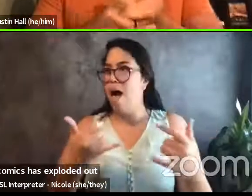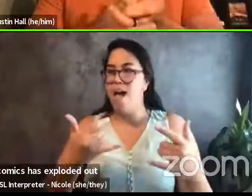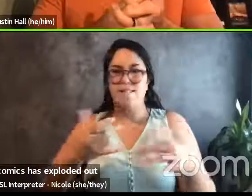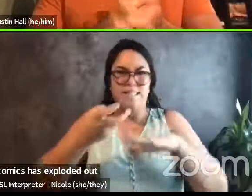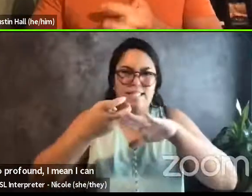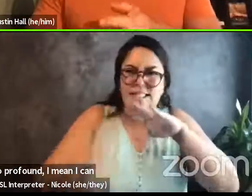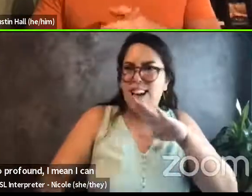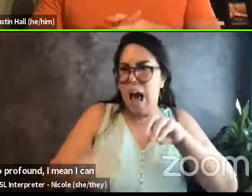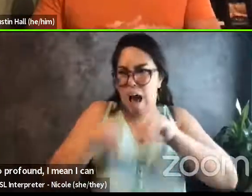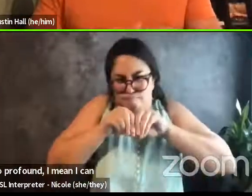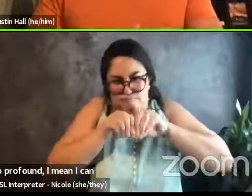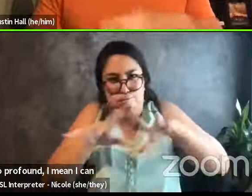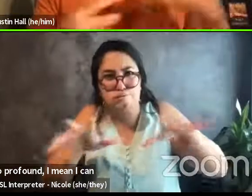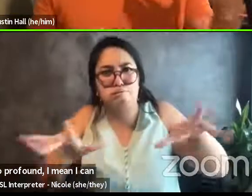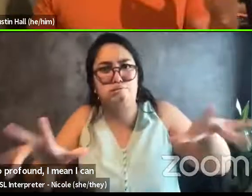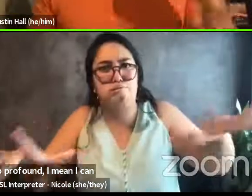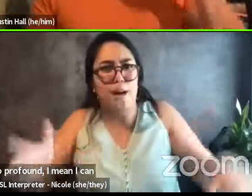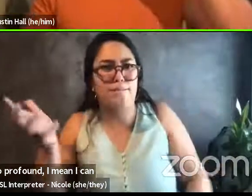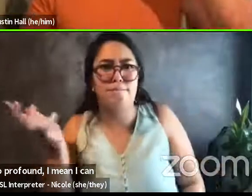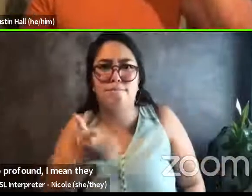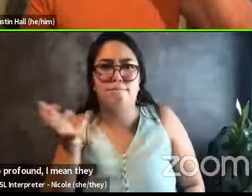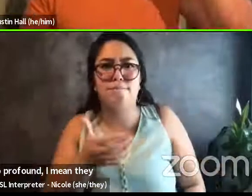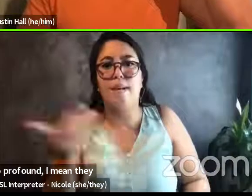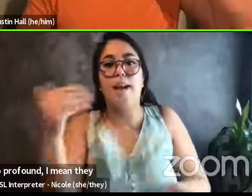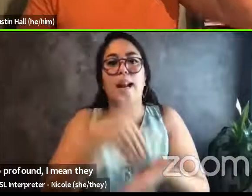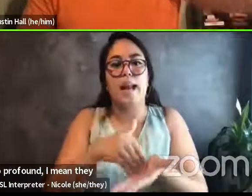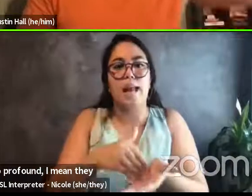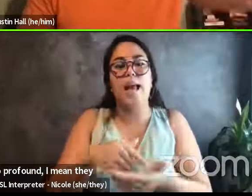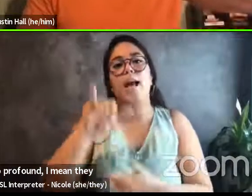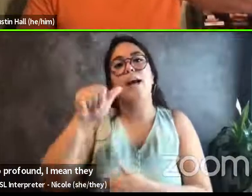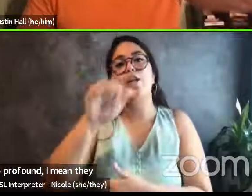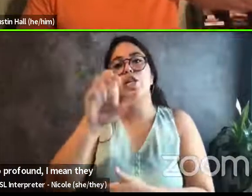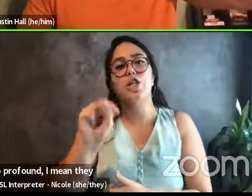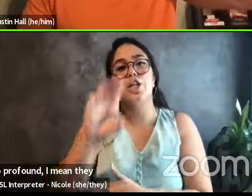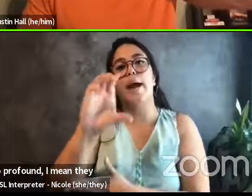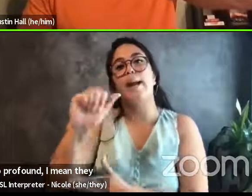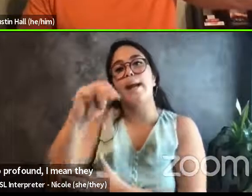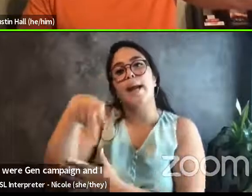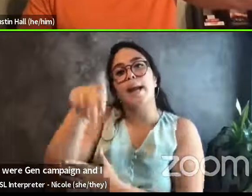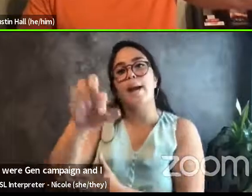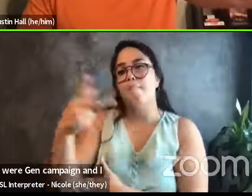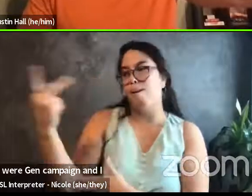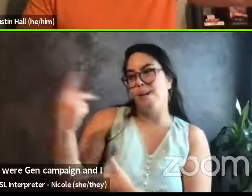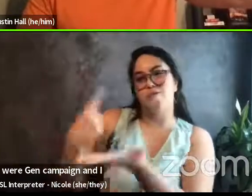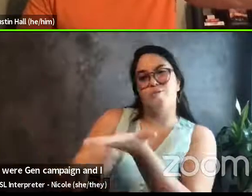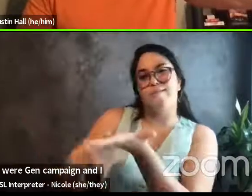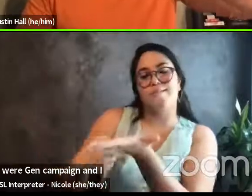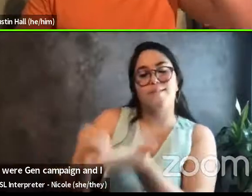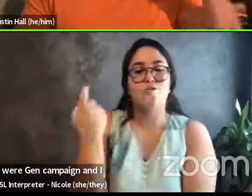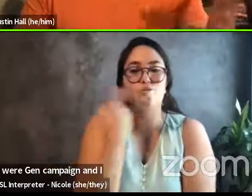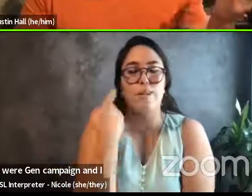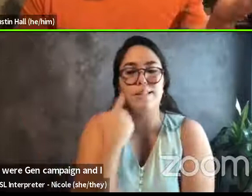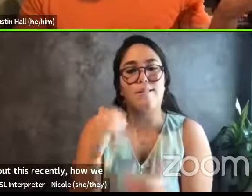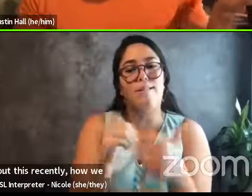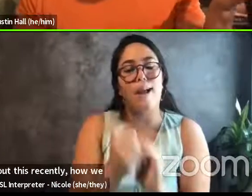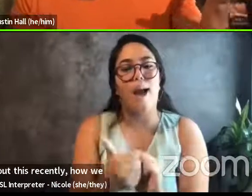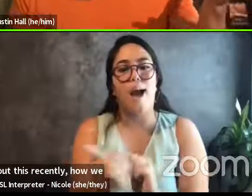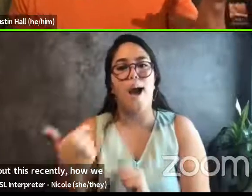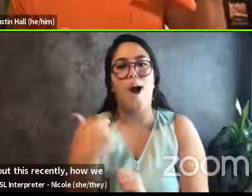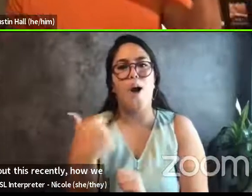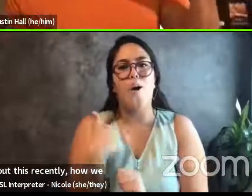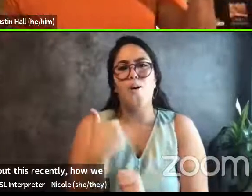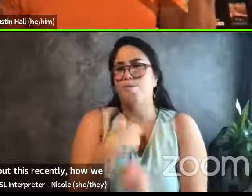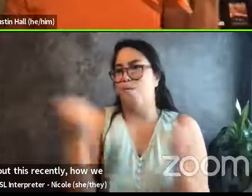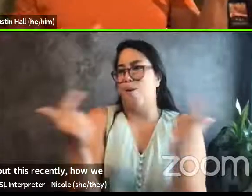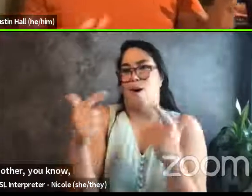I mean, again, you know, Jennifer and I were, Jen Campern and I were talking about this recently, how we all sort of knew each other,